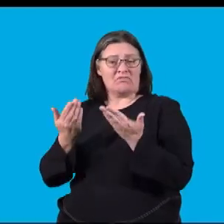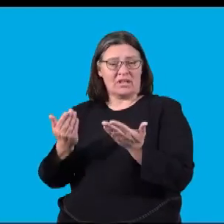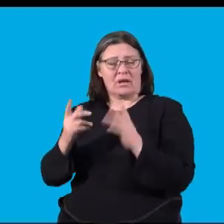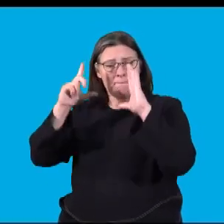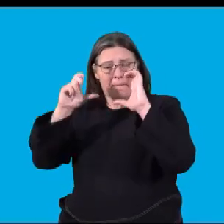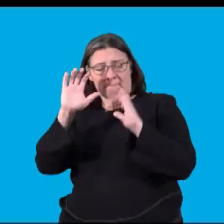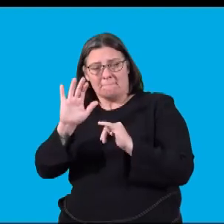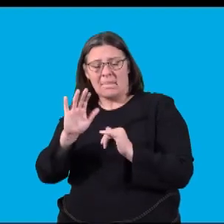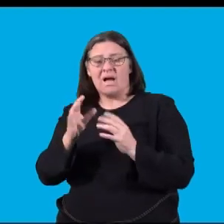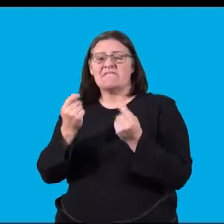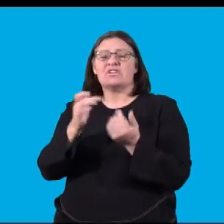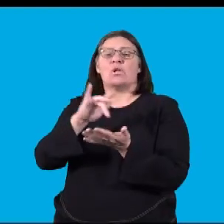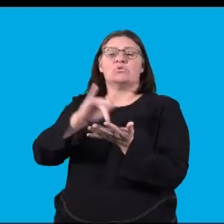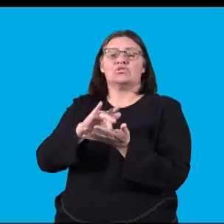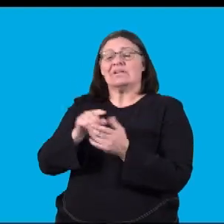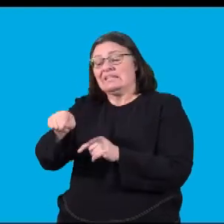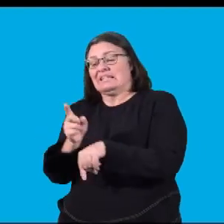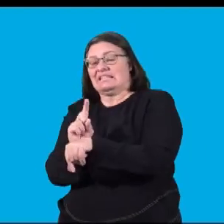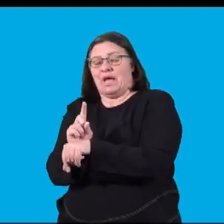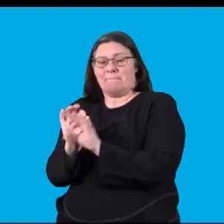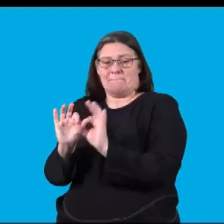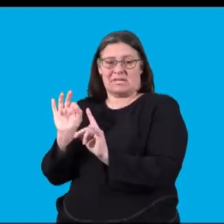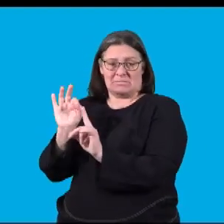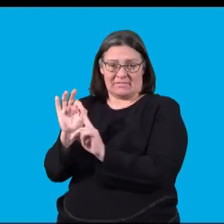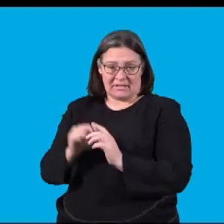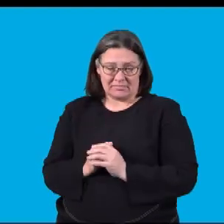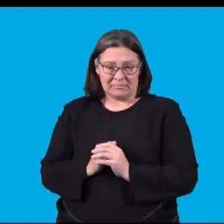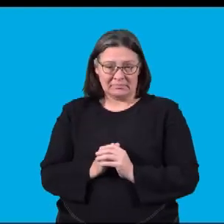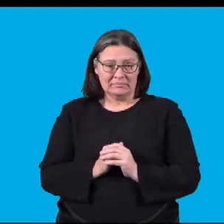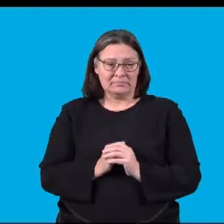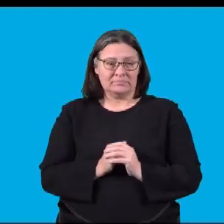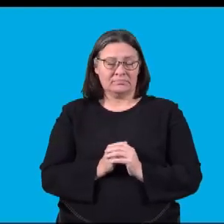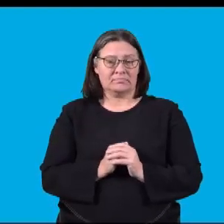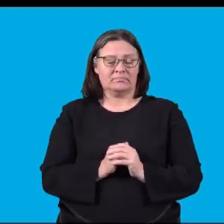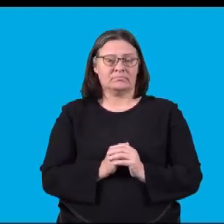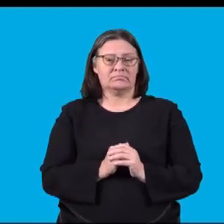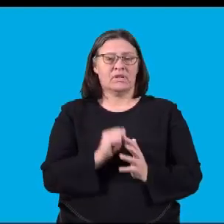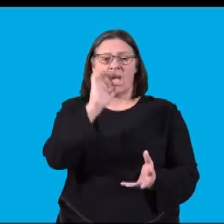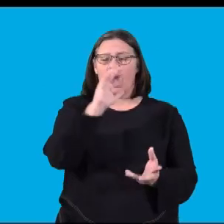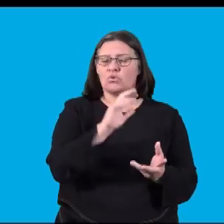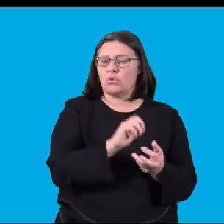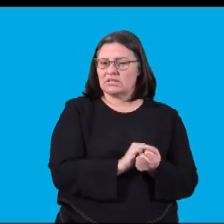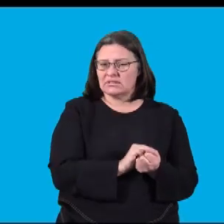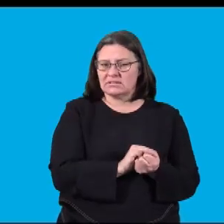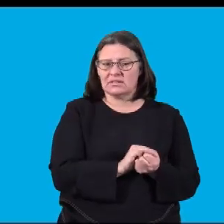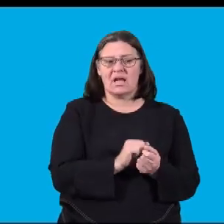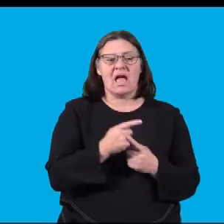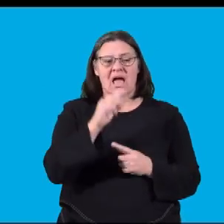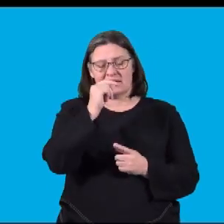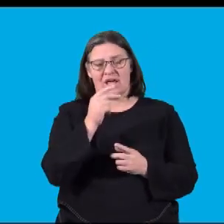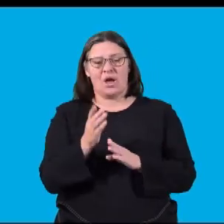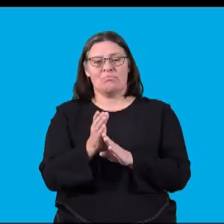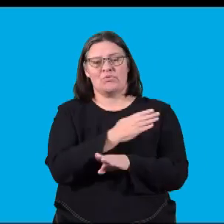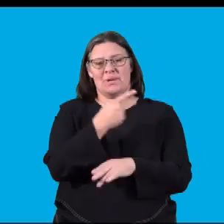a snapshot of a company's financial position at a specific point in time. Then remember what are accruals